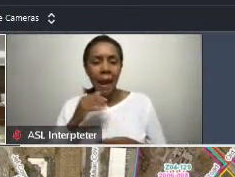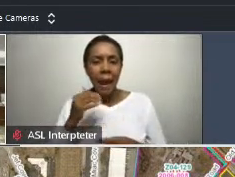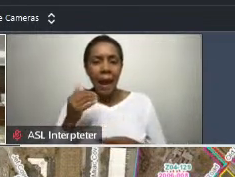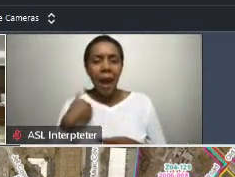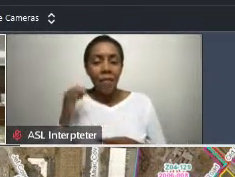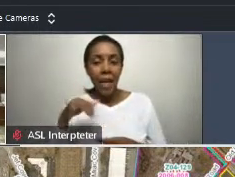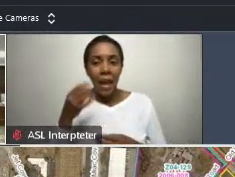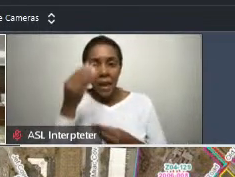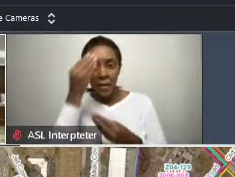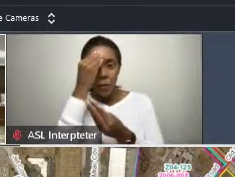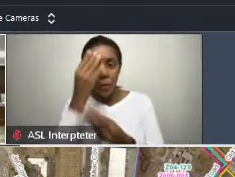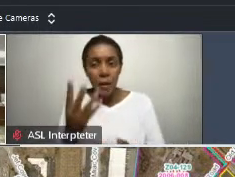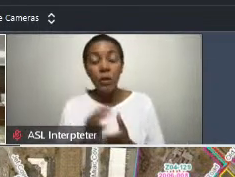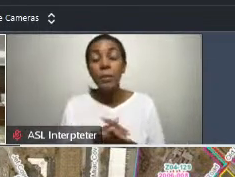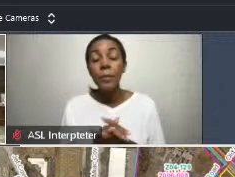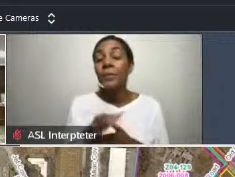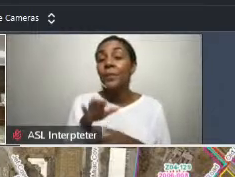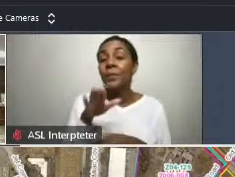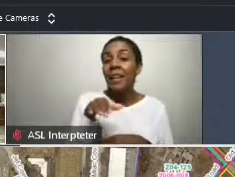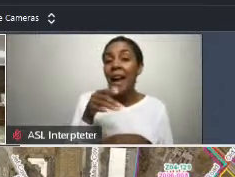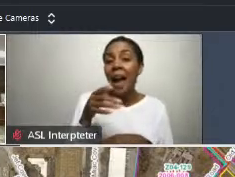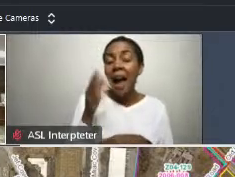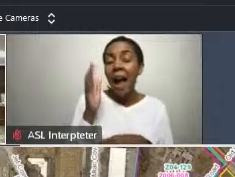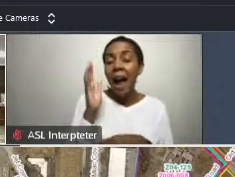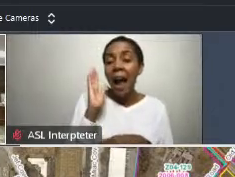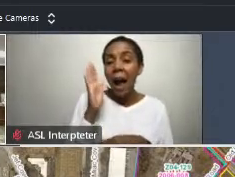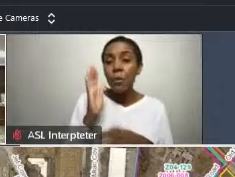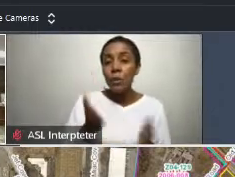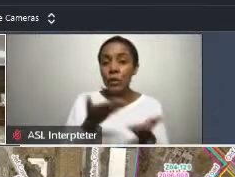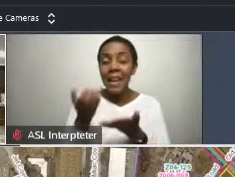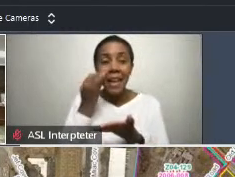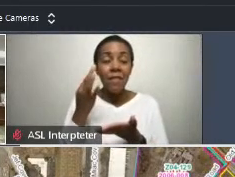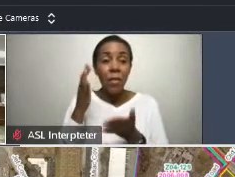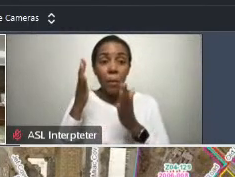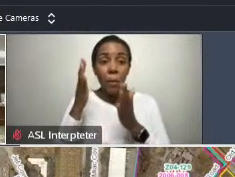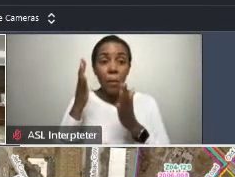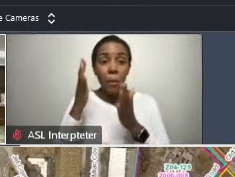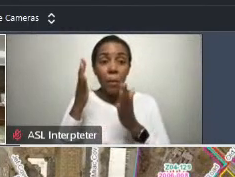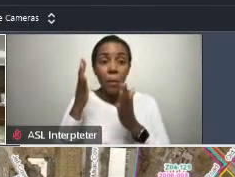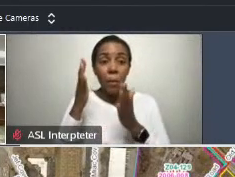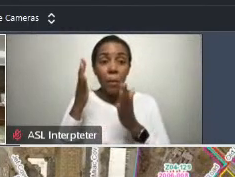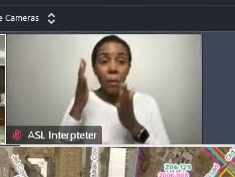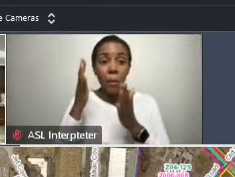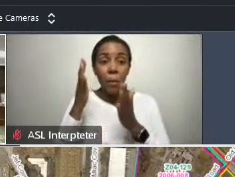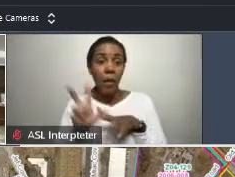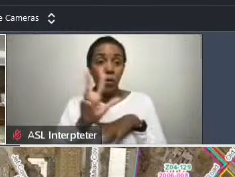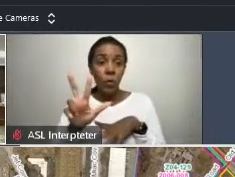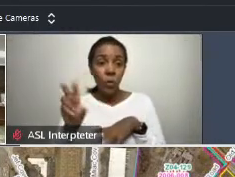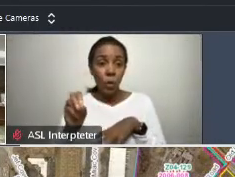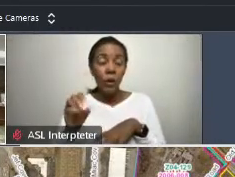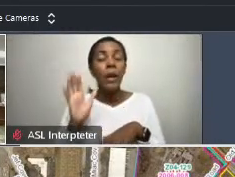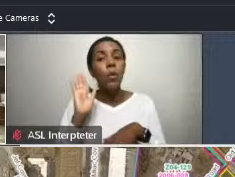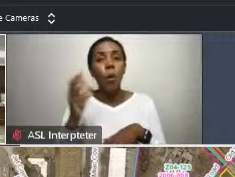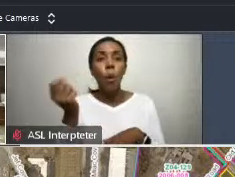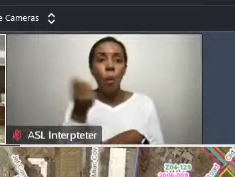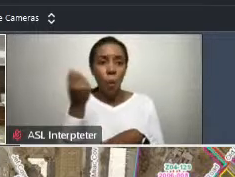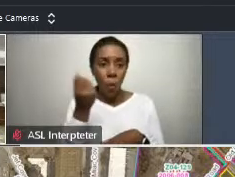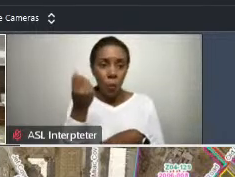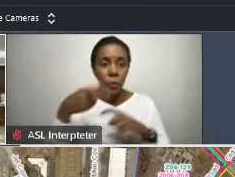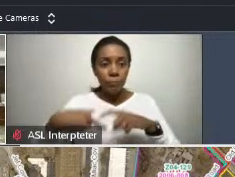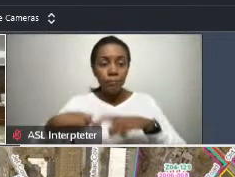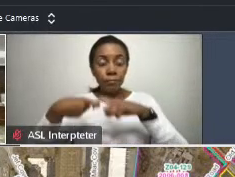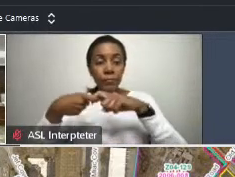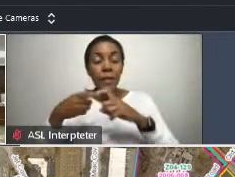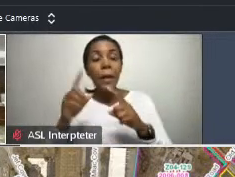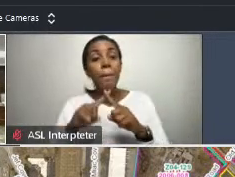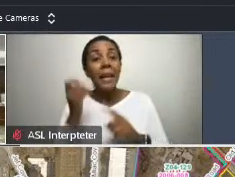I would suggest that if the applicant is not present at 3:30, that yes, we will hold it. Okay. But if they are, then